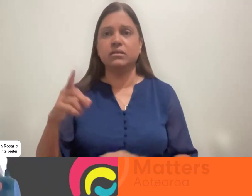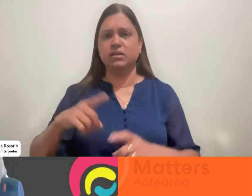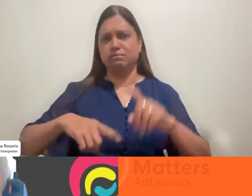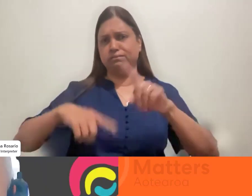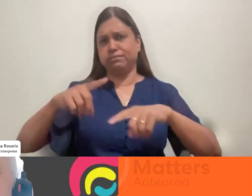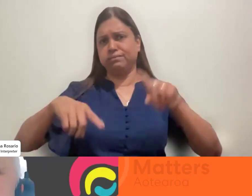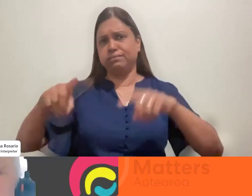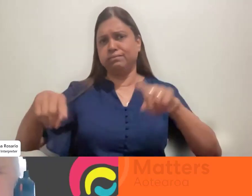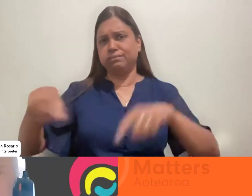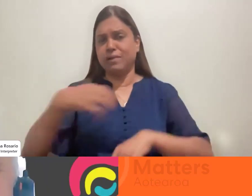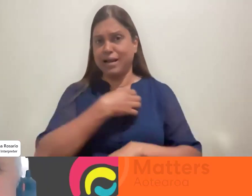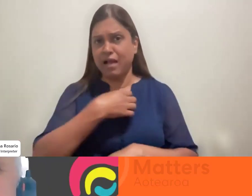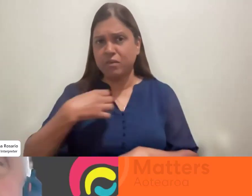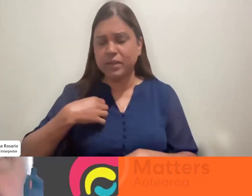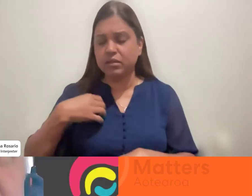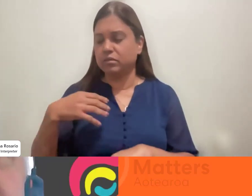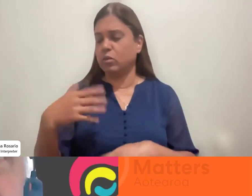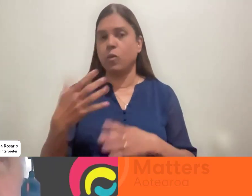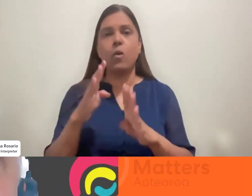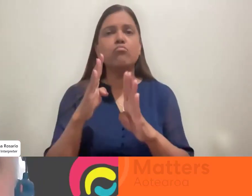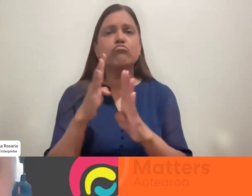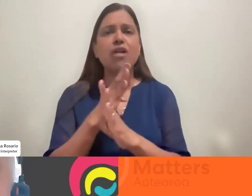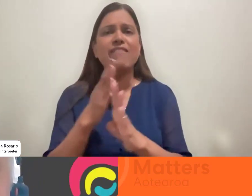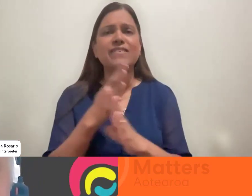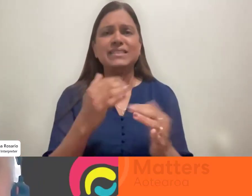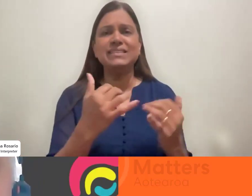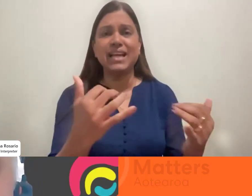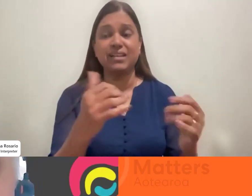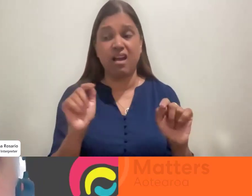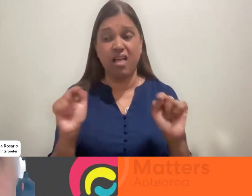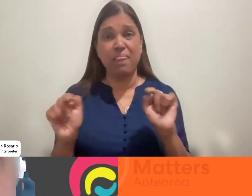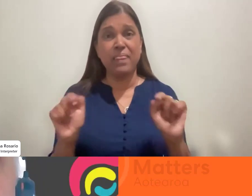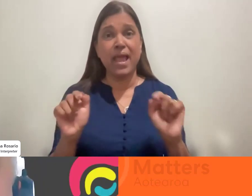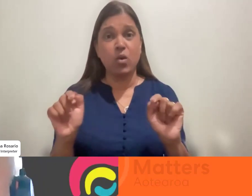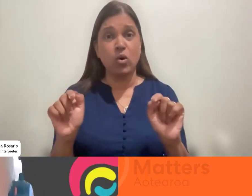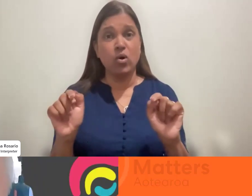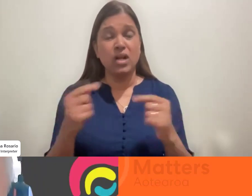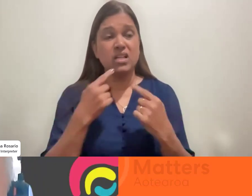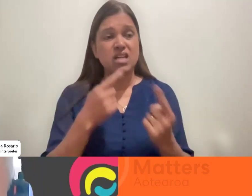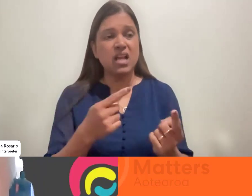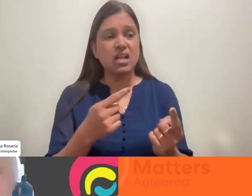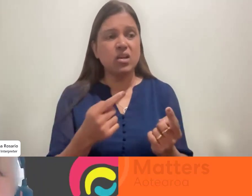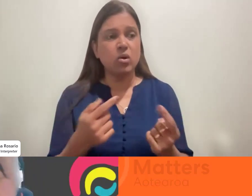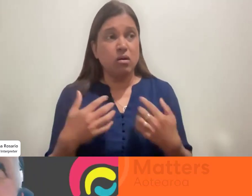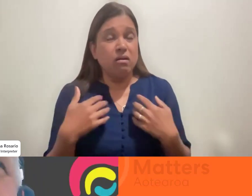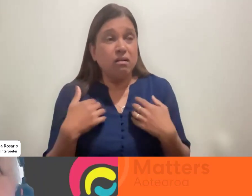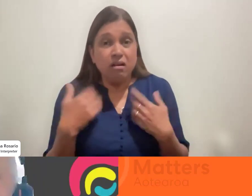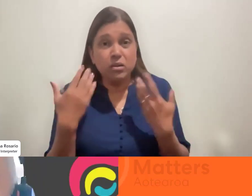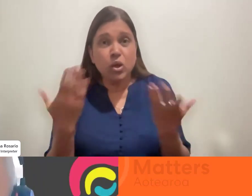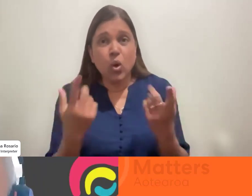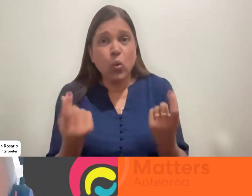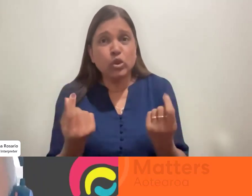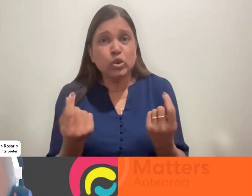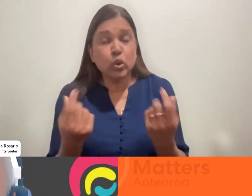and in the private sector, they will often tell you, well, we don't know what to do. We have